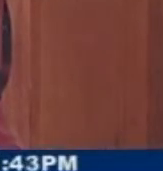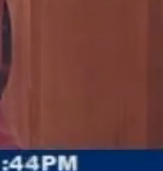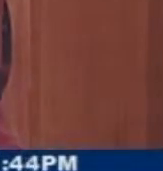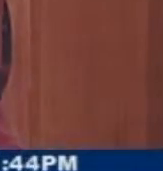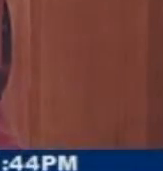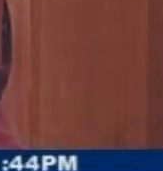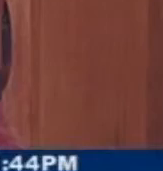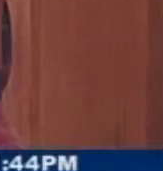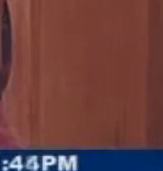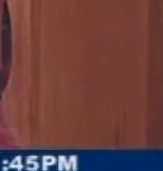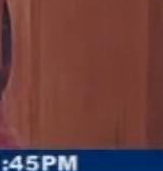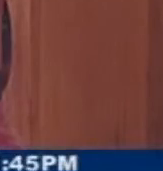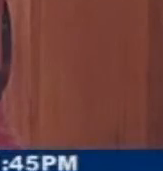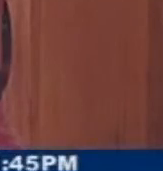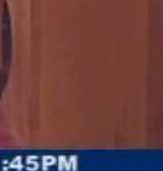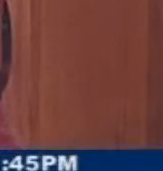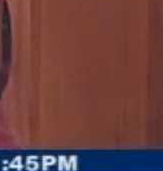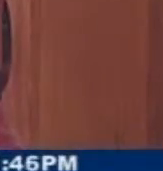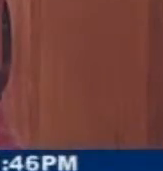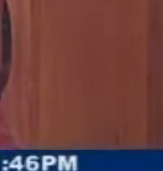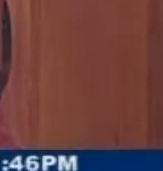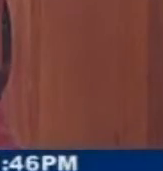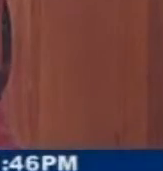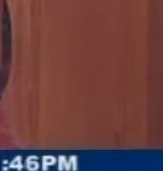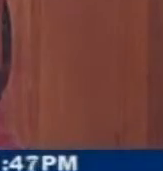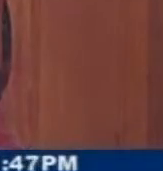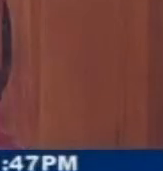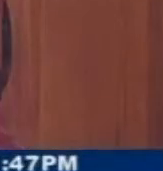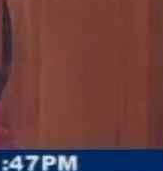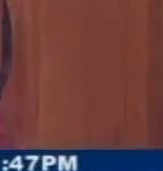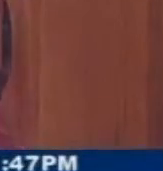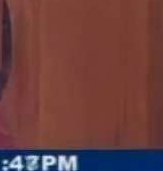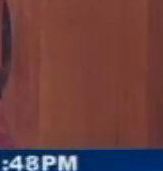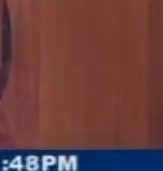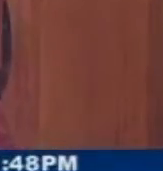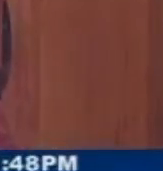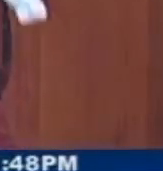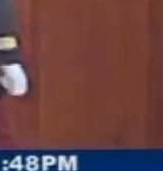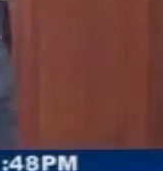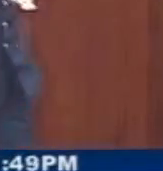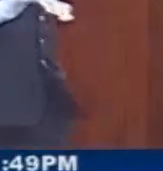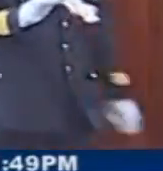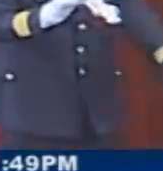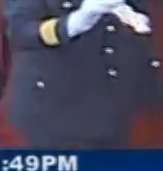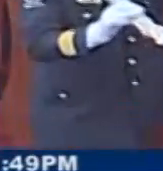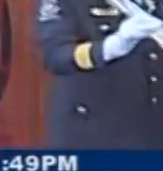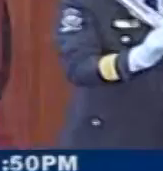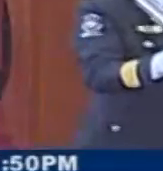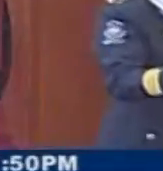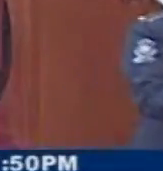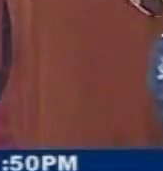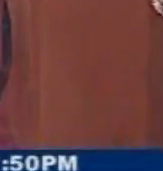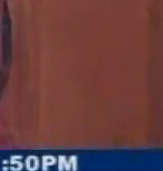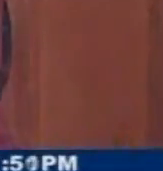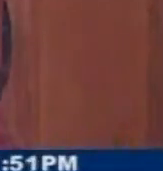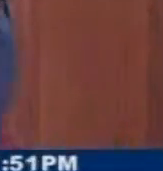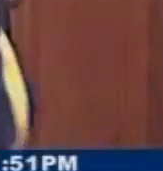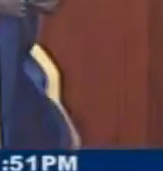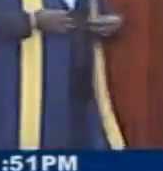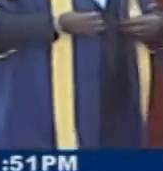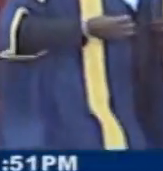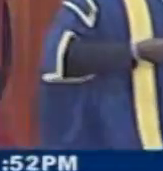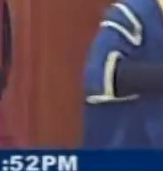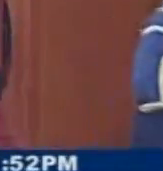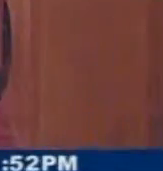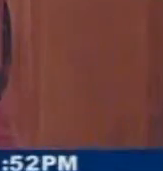under the same standing order, the chairperson of the Standing Committee on Energy will be making a statement relating to the activities of